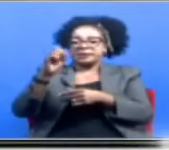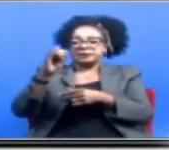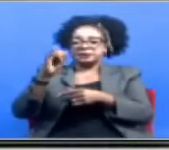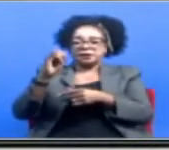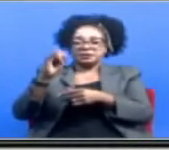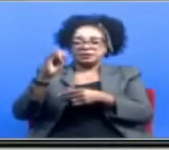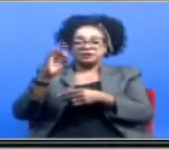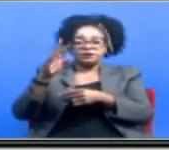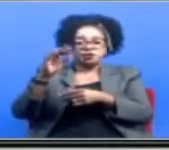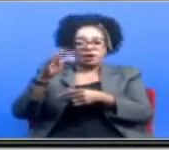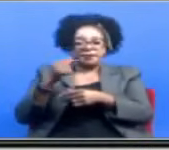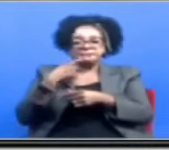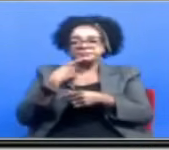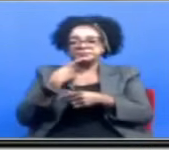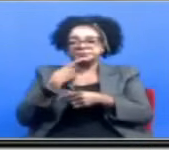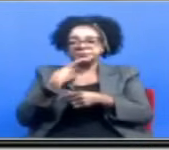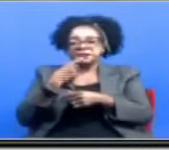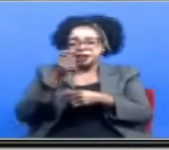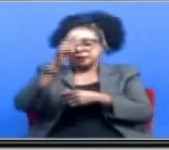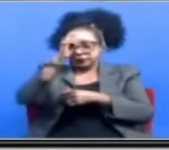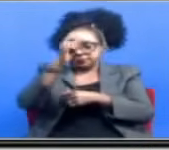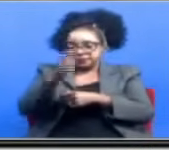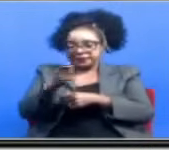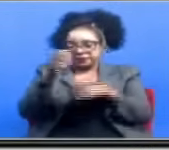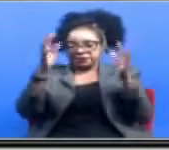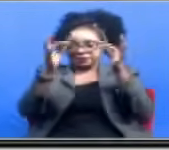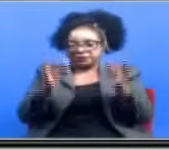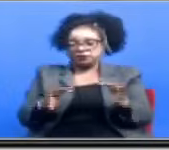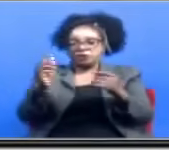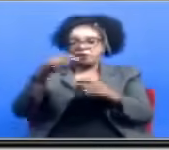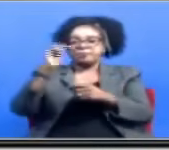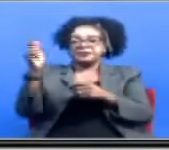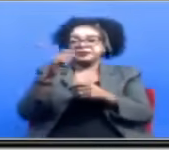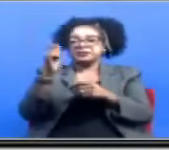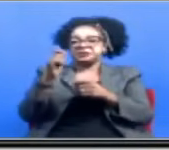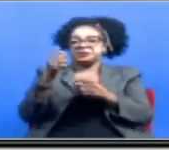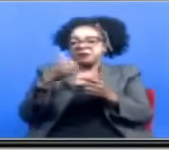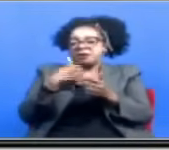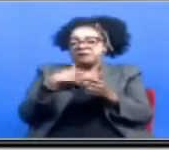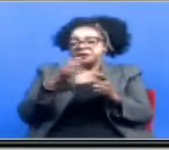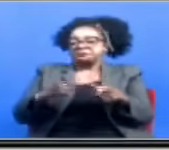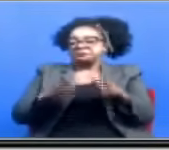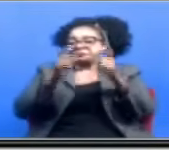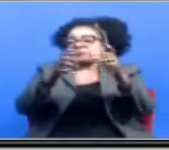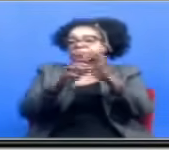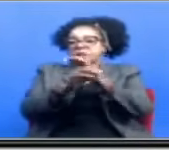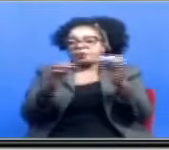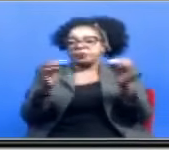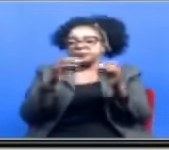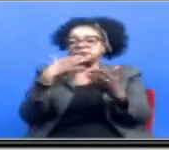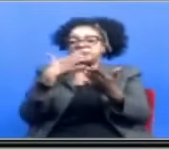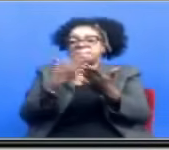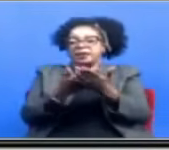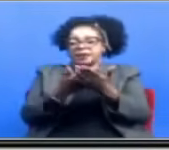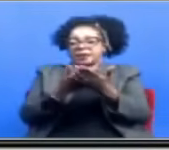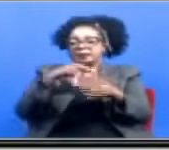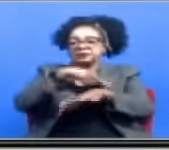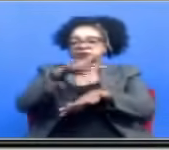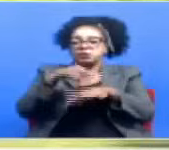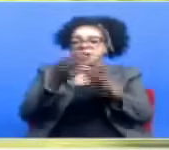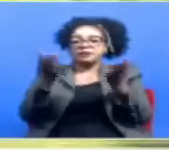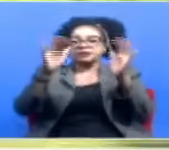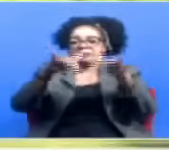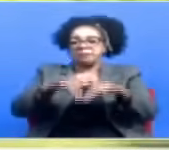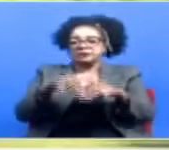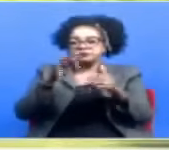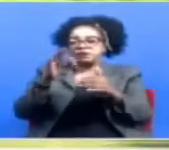akasema kwamba anaheshimu uamuzi wa rais kutomtambua kupata tuzo na kutoa shukrani kwa bunge la kitaifa kwa kumteua. Well,